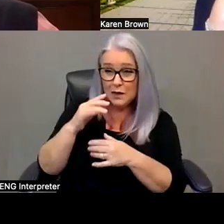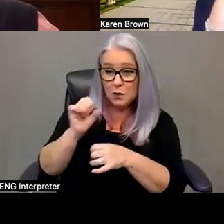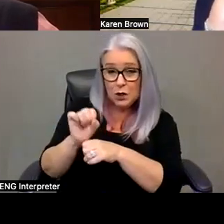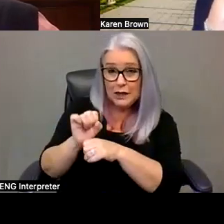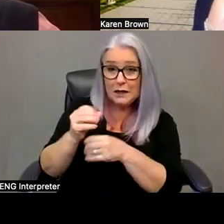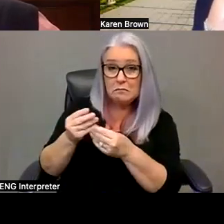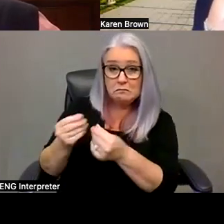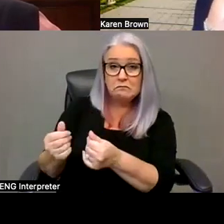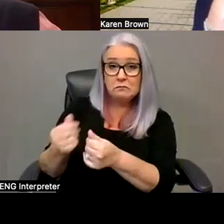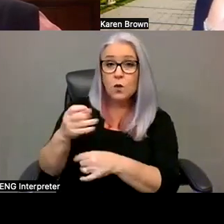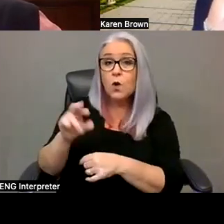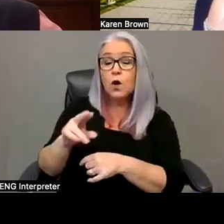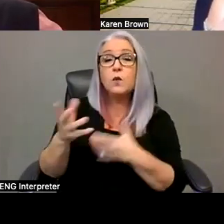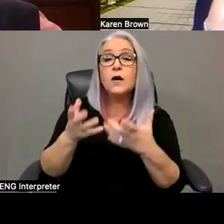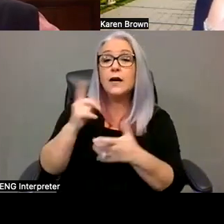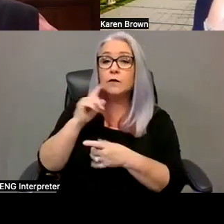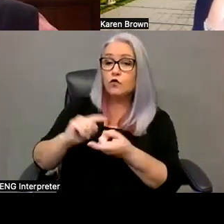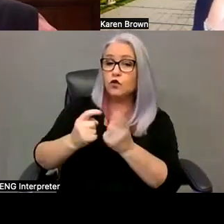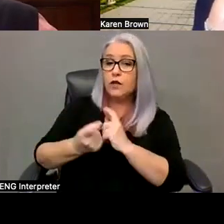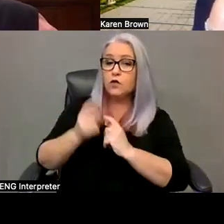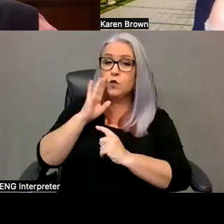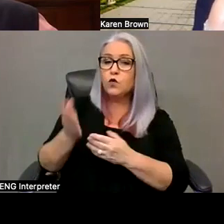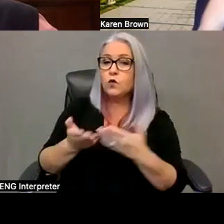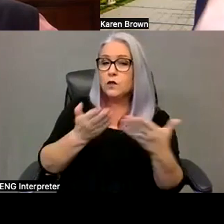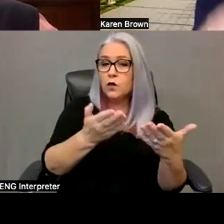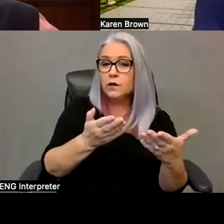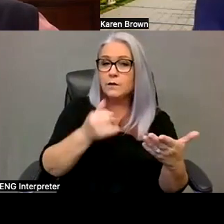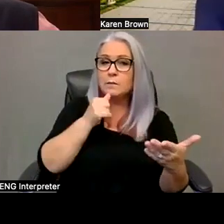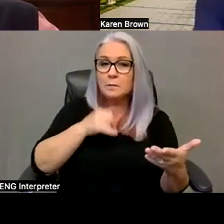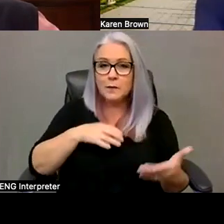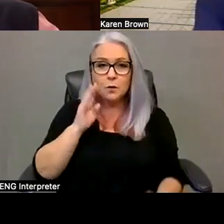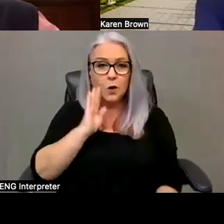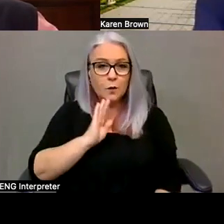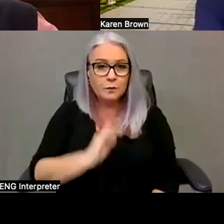any changes you would suggest? Ms. Brown?